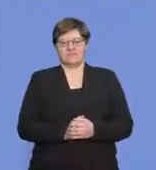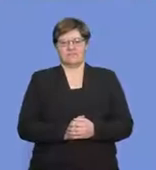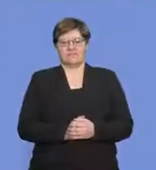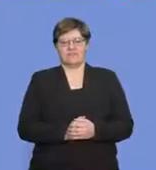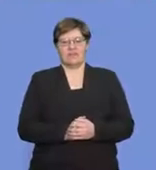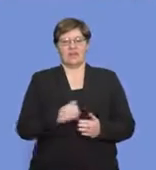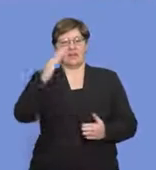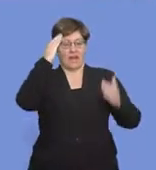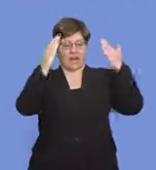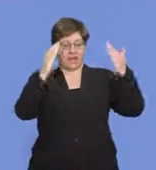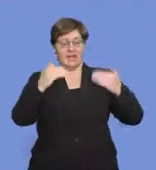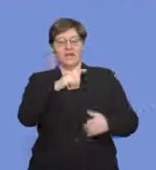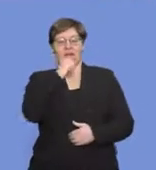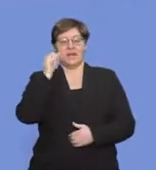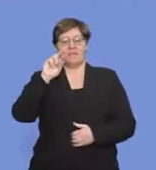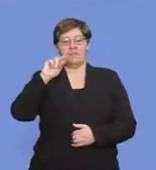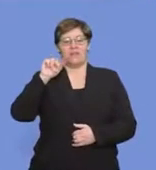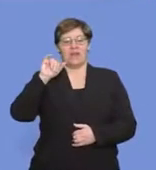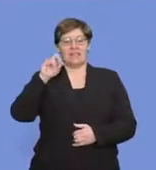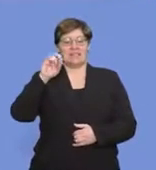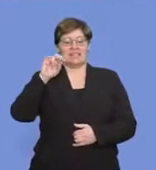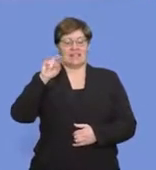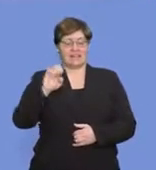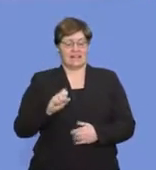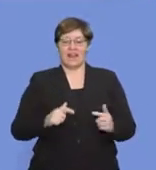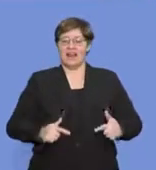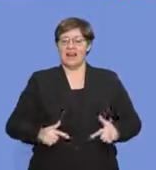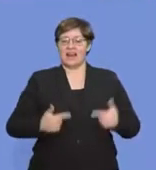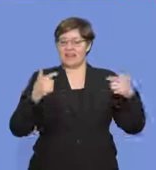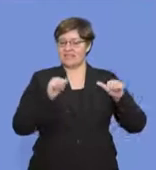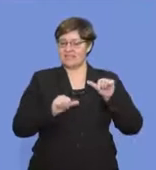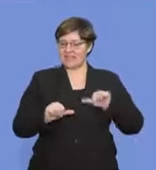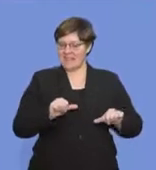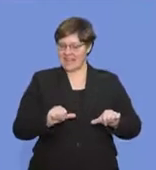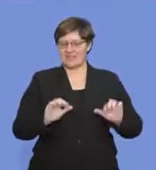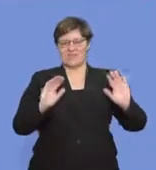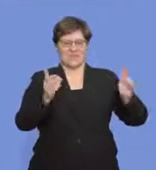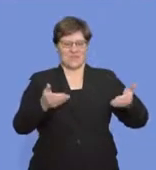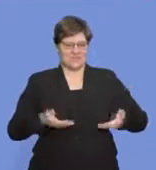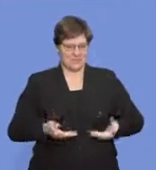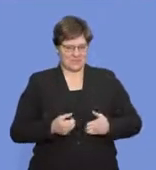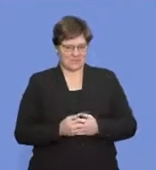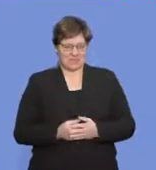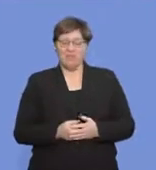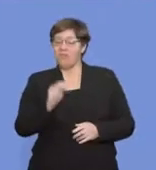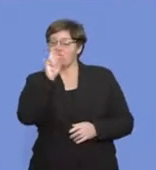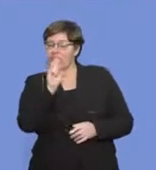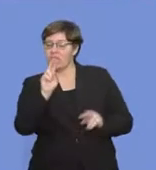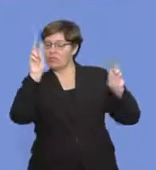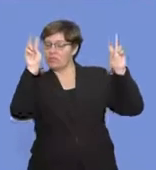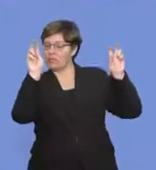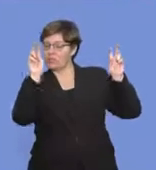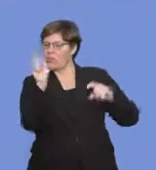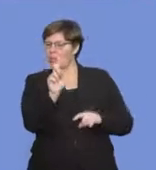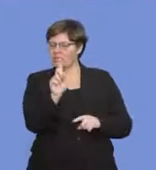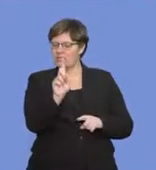Hi, I'm Radine. Welcome to Life Sciences. Today we're looking at the topic evolution, and we're going